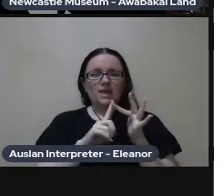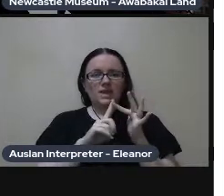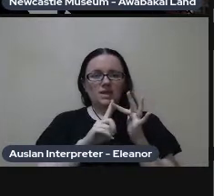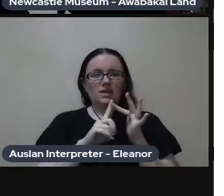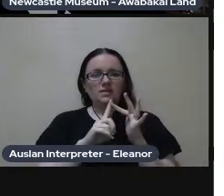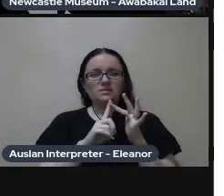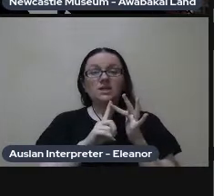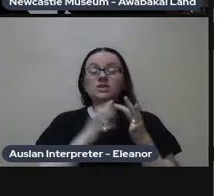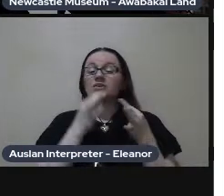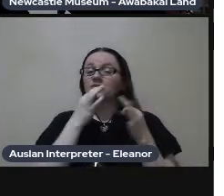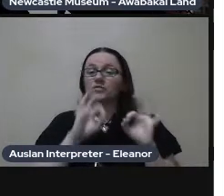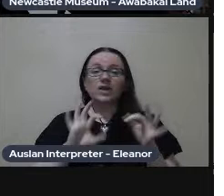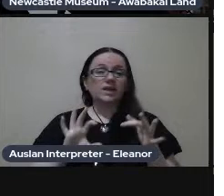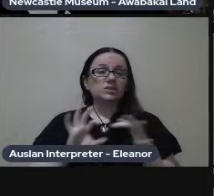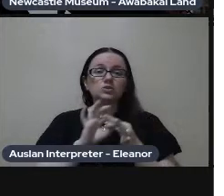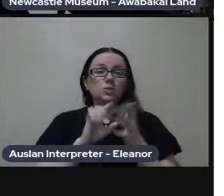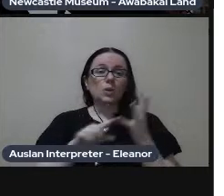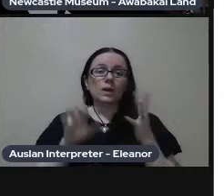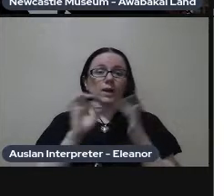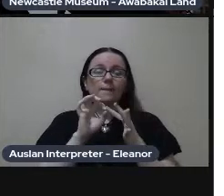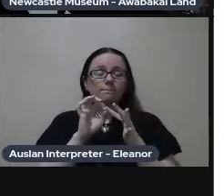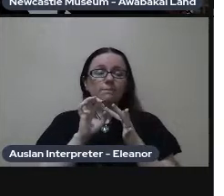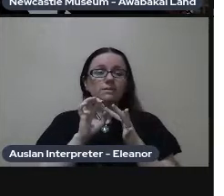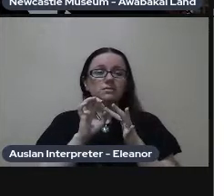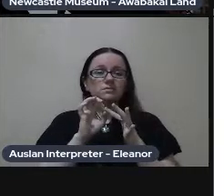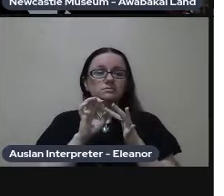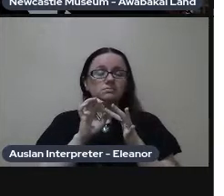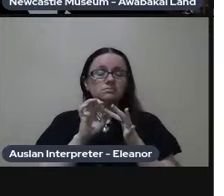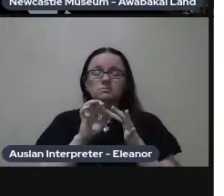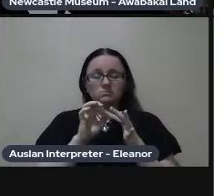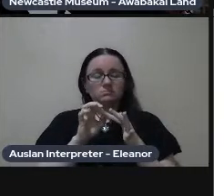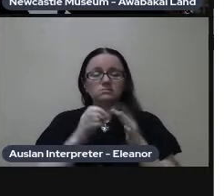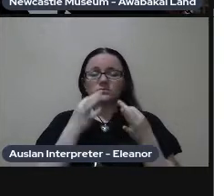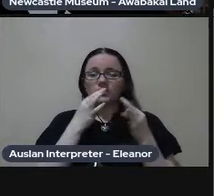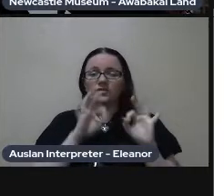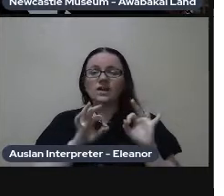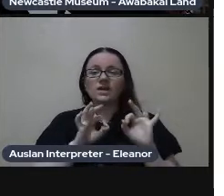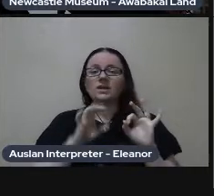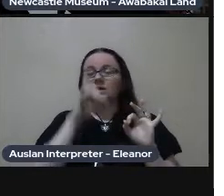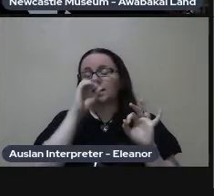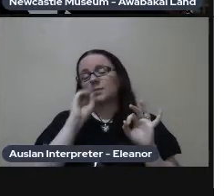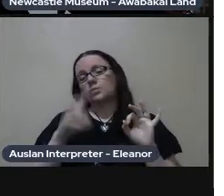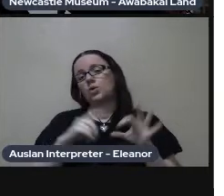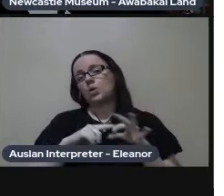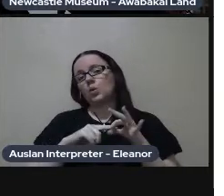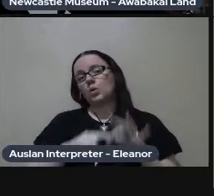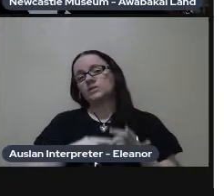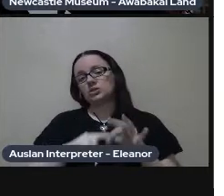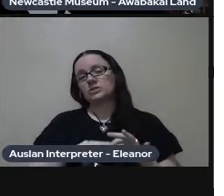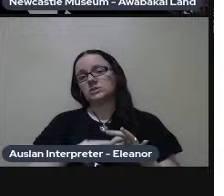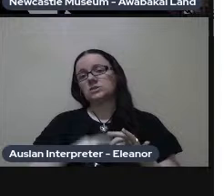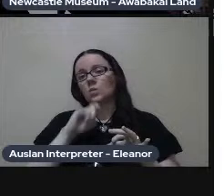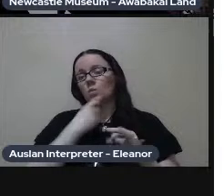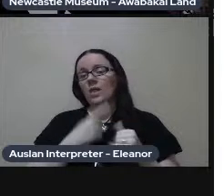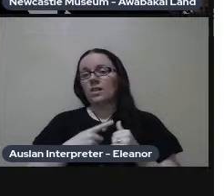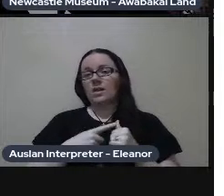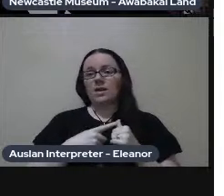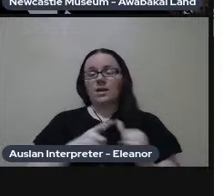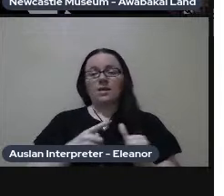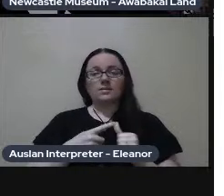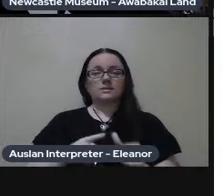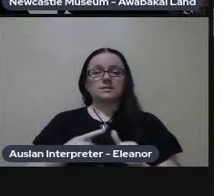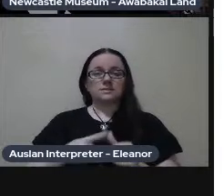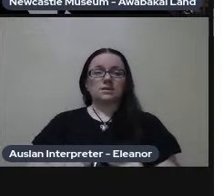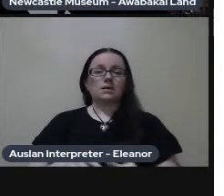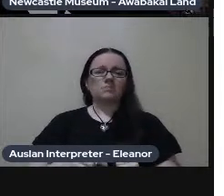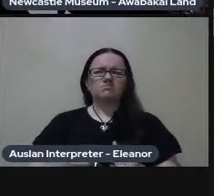and sign. If you join that platform, you can also post your questions, and they'll also be answered by other members of the stroke